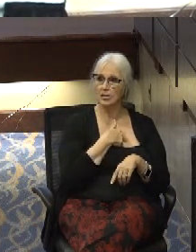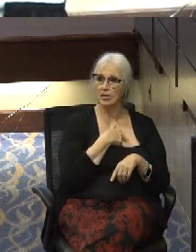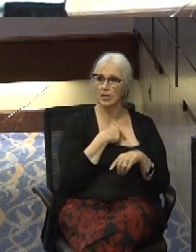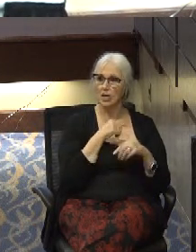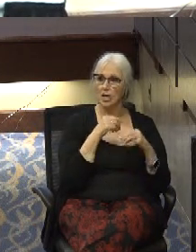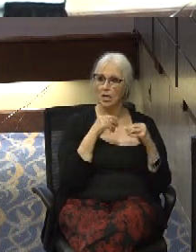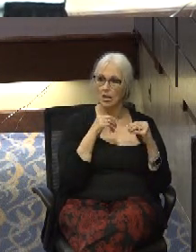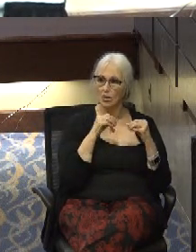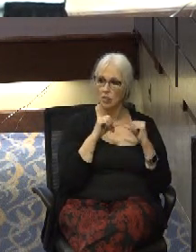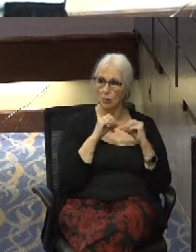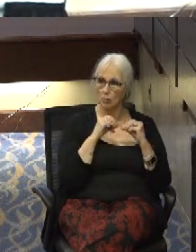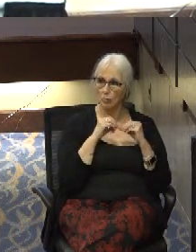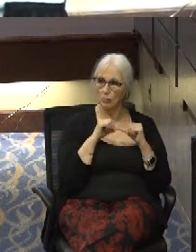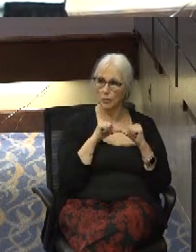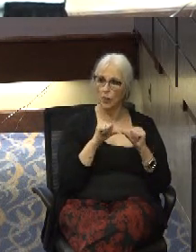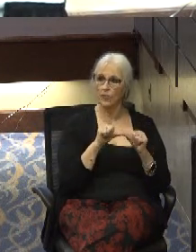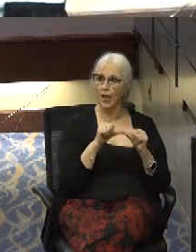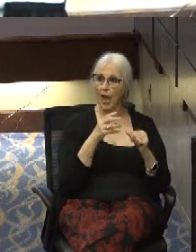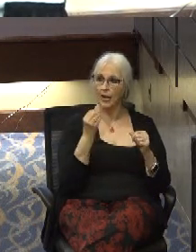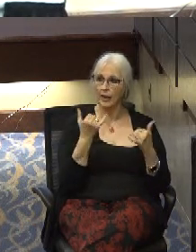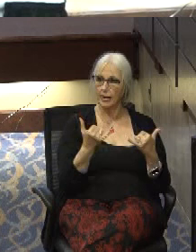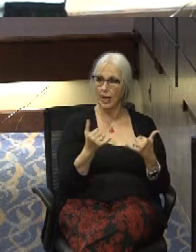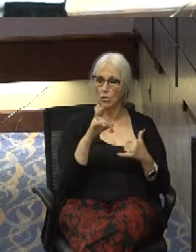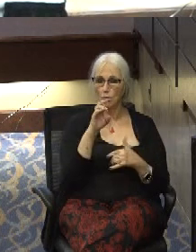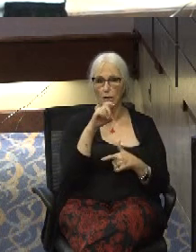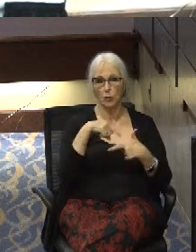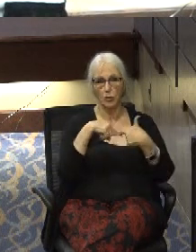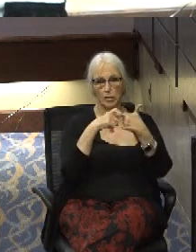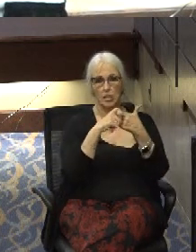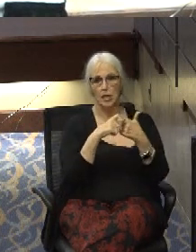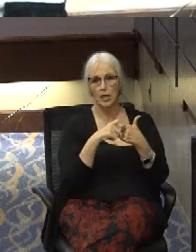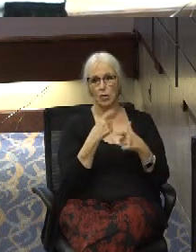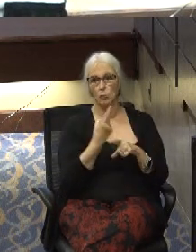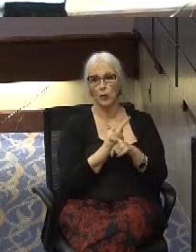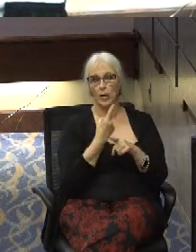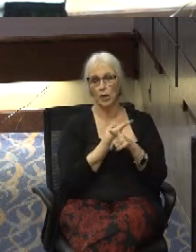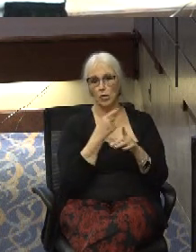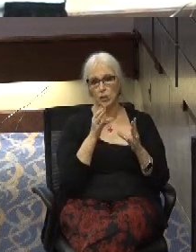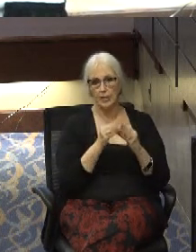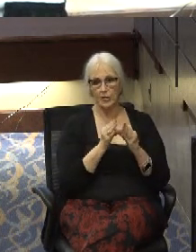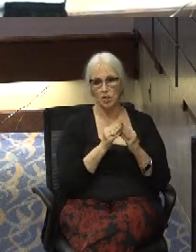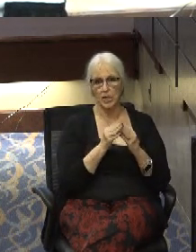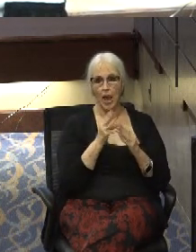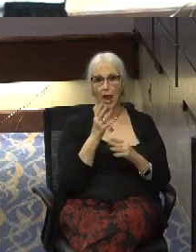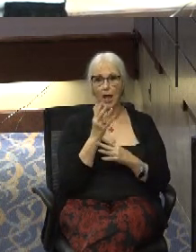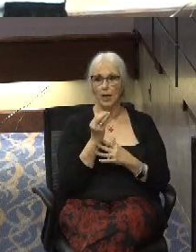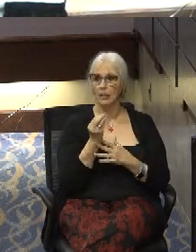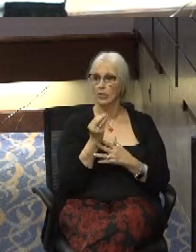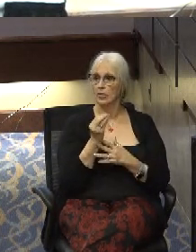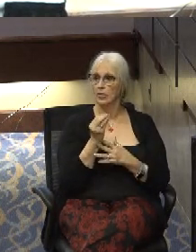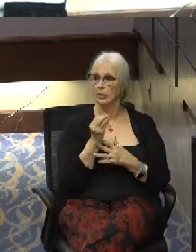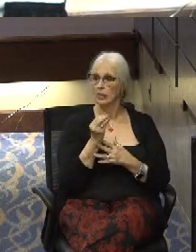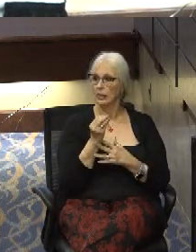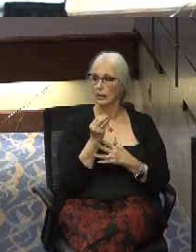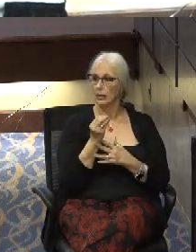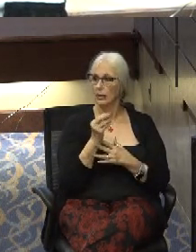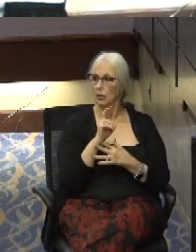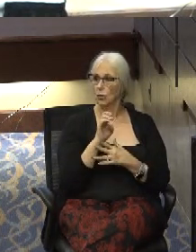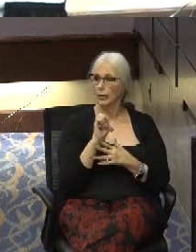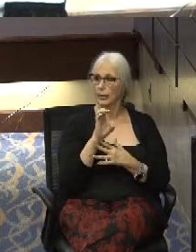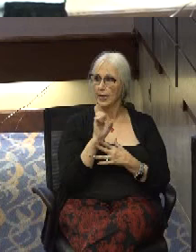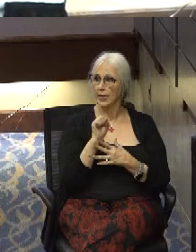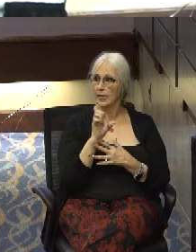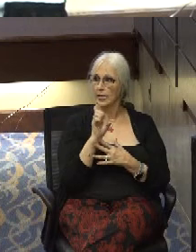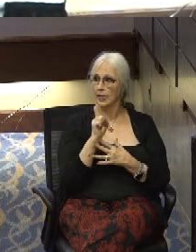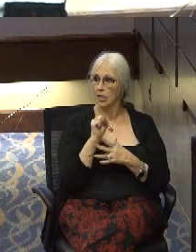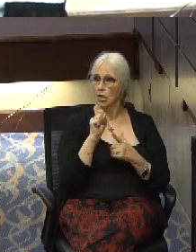move on. So with that, we will now recess the work session, reconvene regular session, Good job. and recess regular